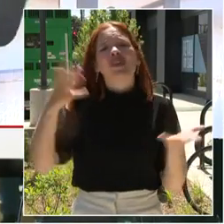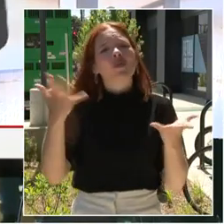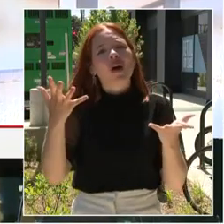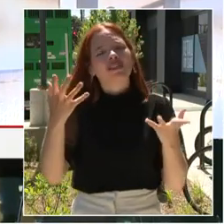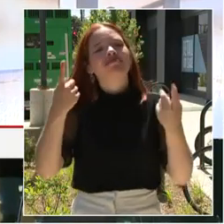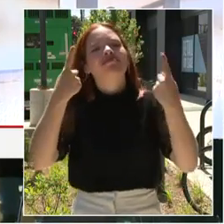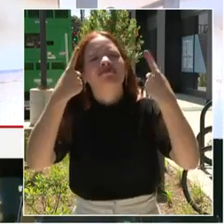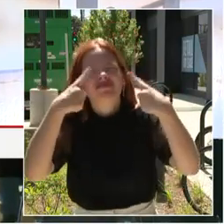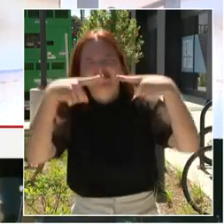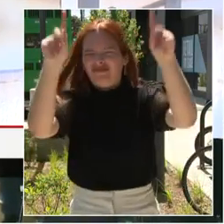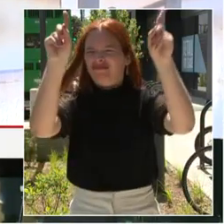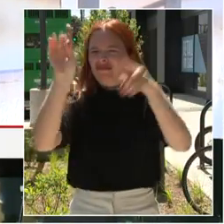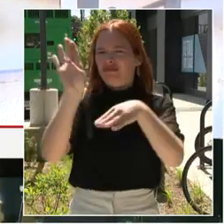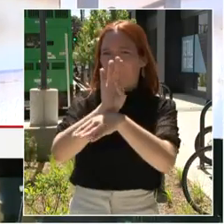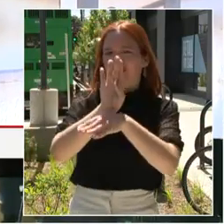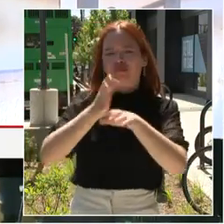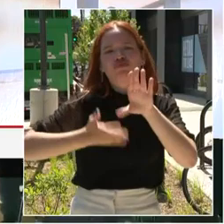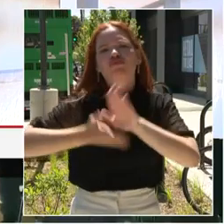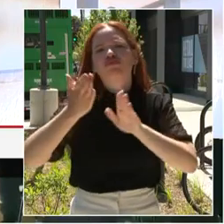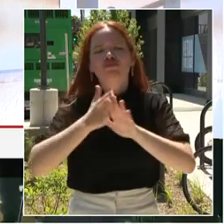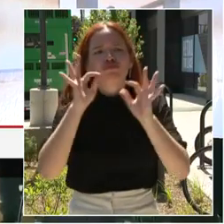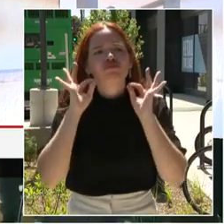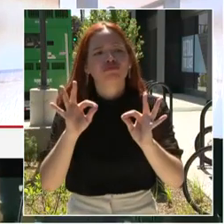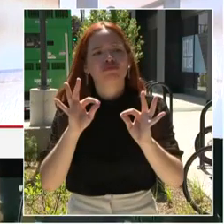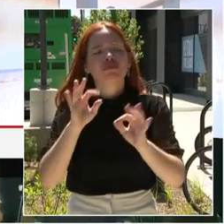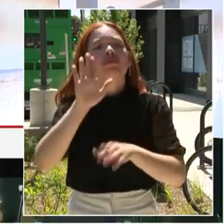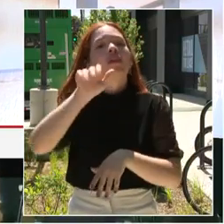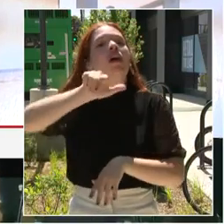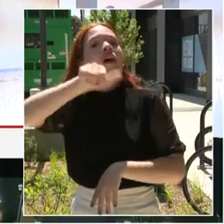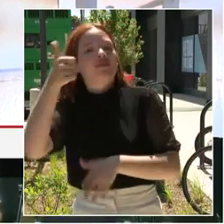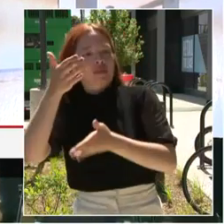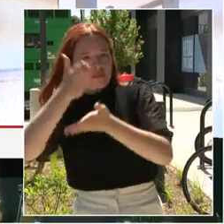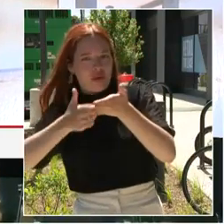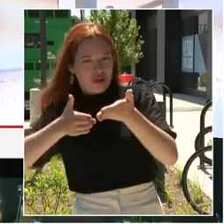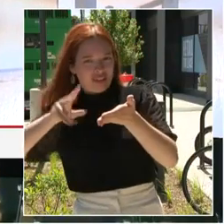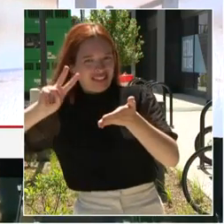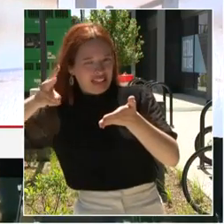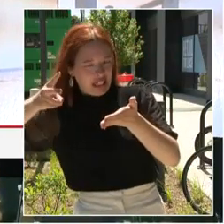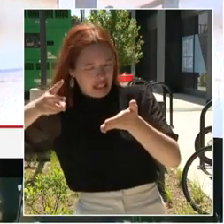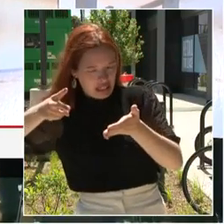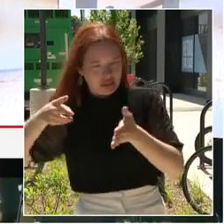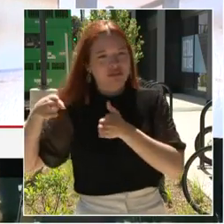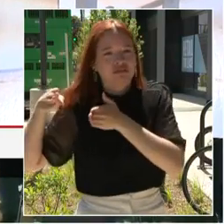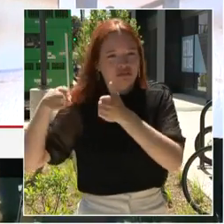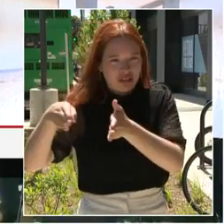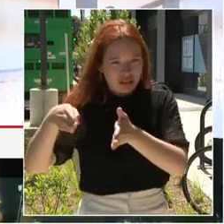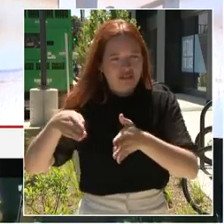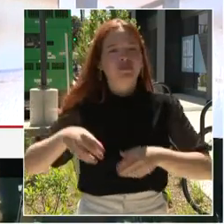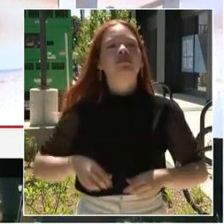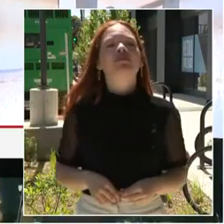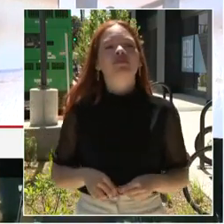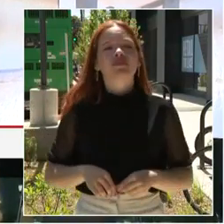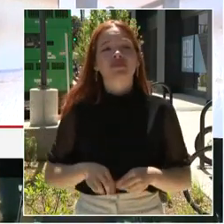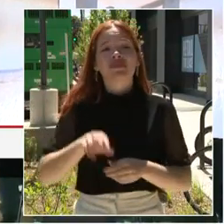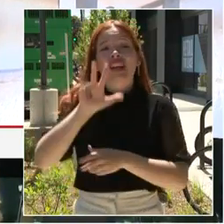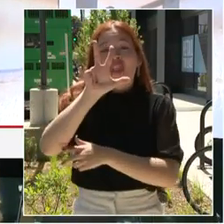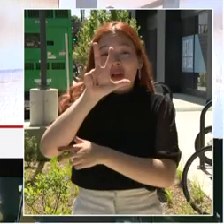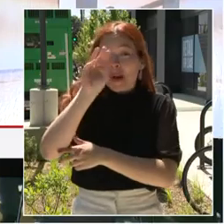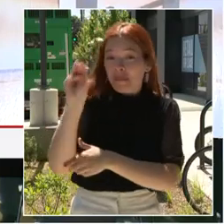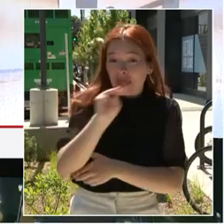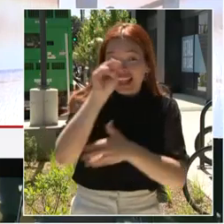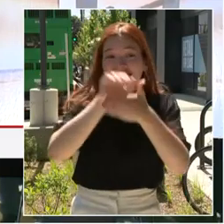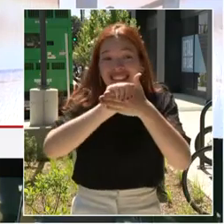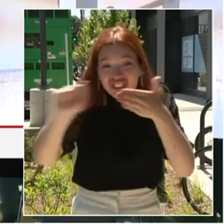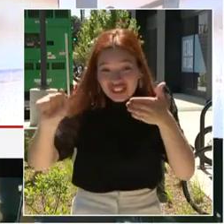why I'm so excited the mayor announced the over $3 million in Great Streets funding for nearly 50 businesses.